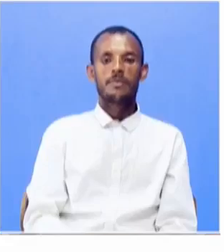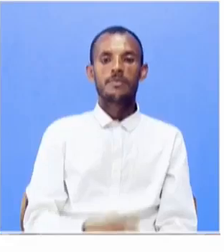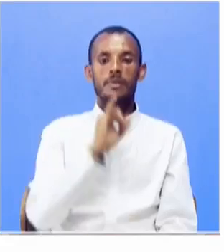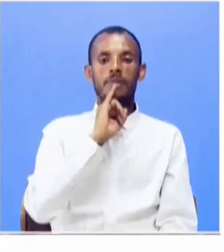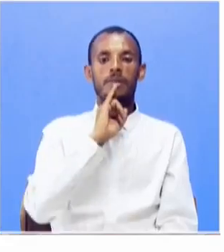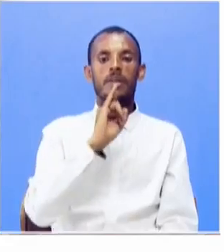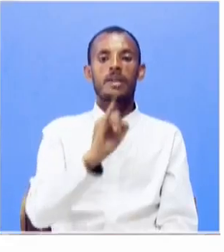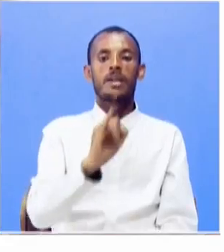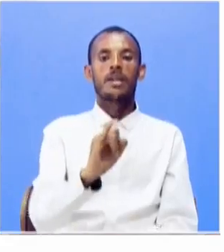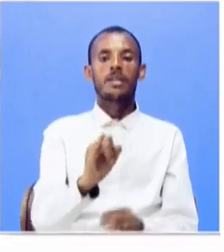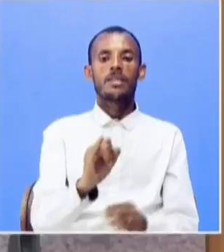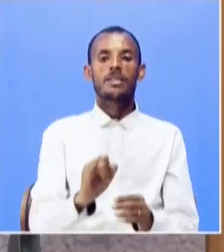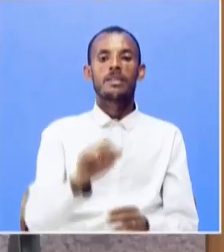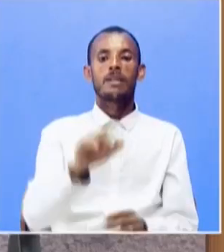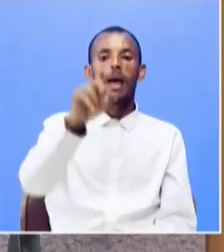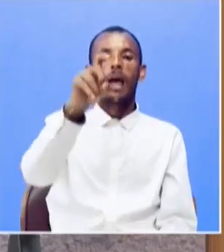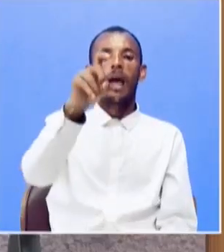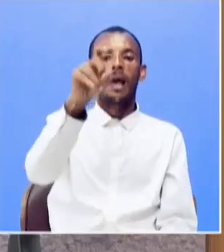is X.